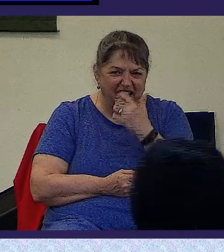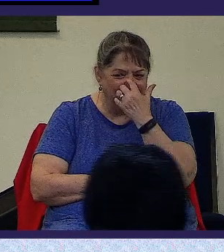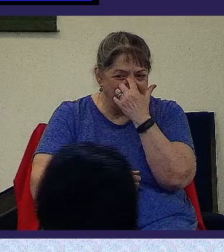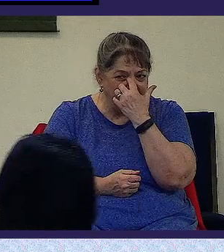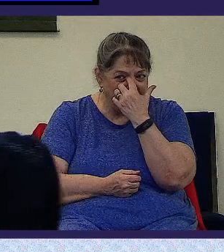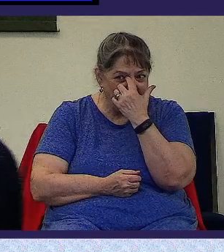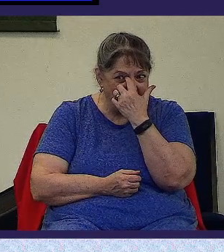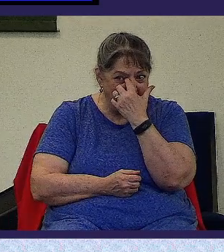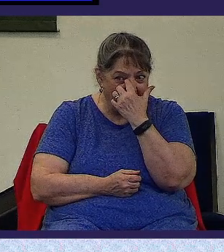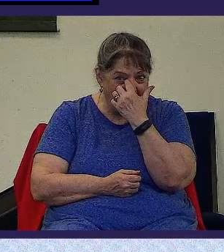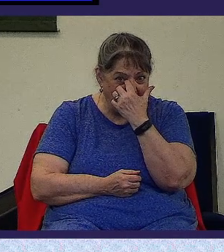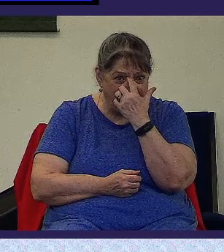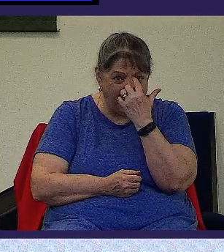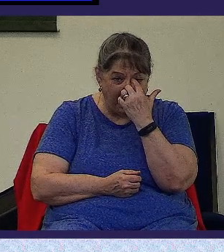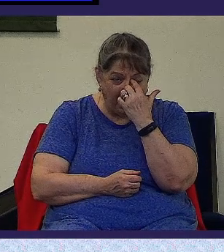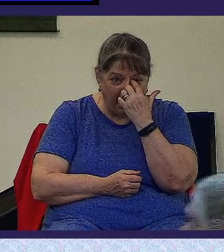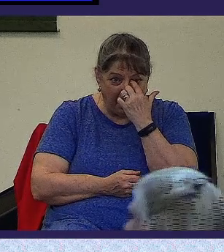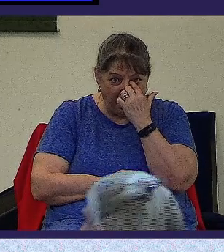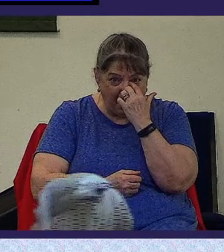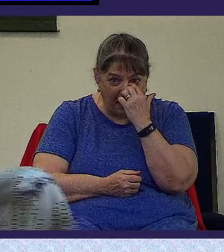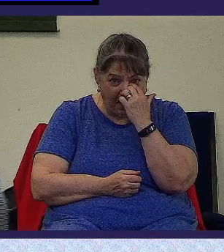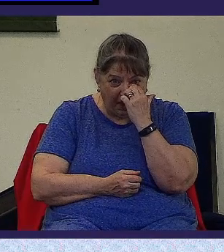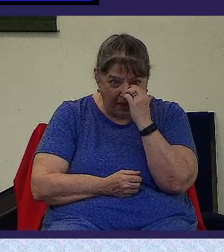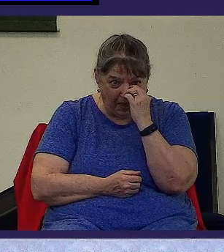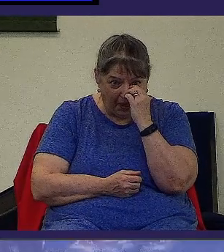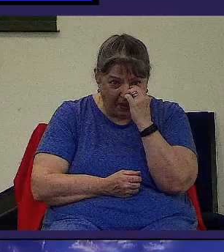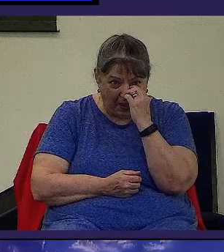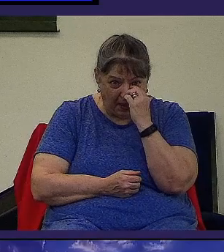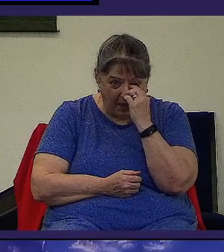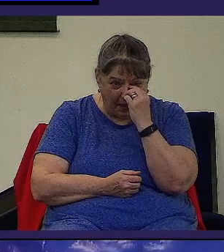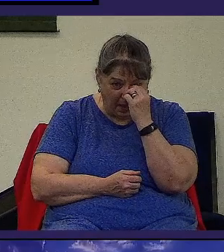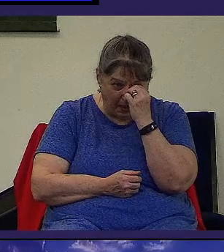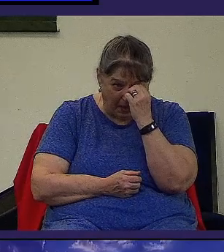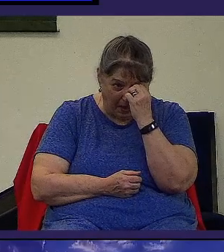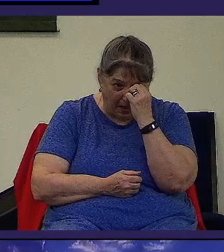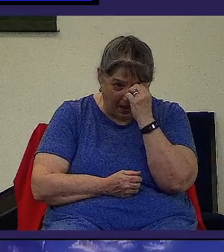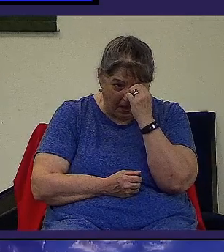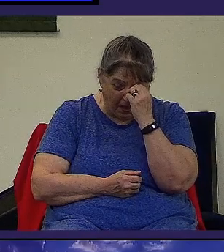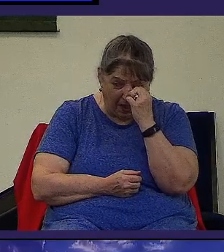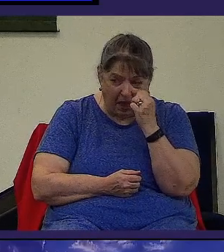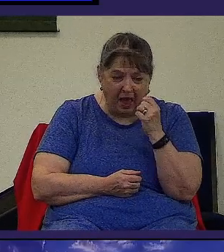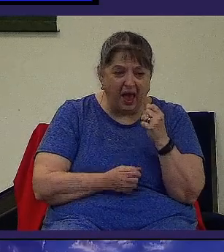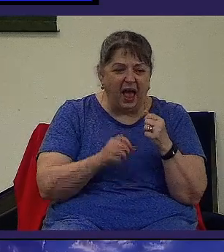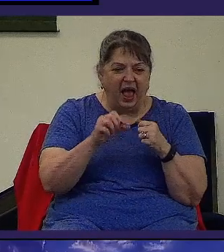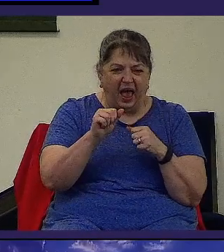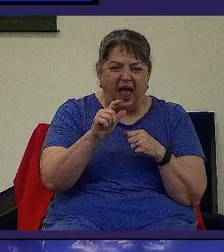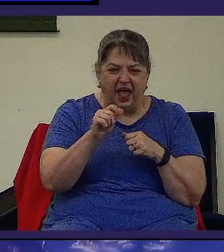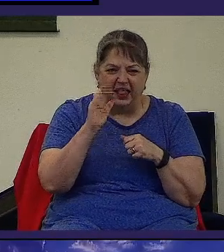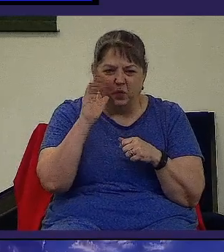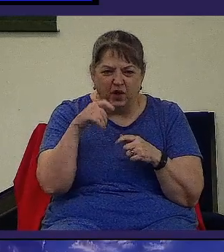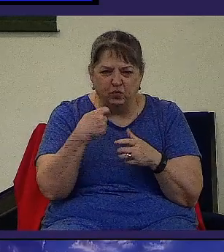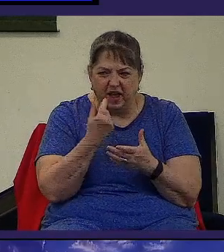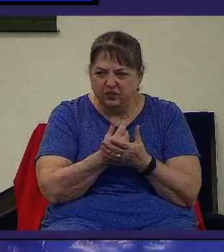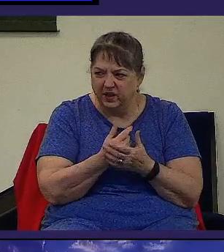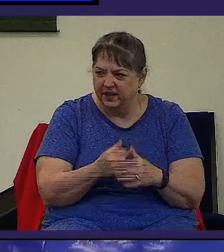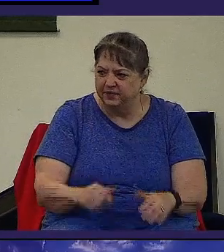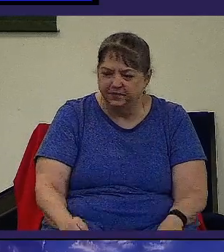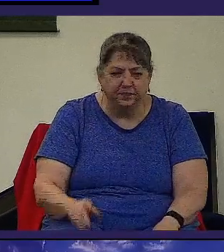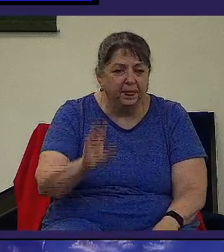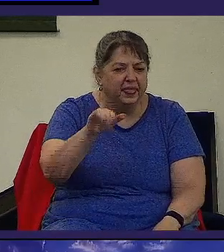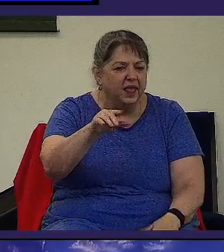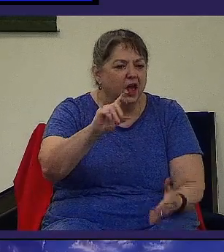thank you both and we're going to get little alan here who is also celebrating a graduation so